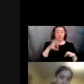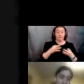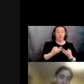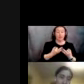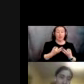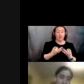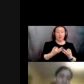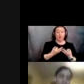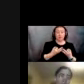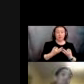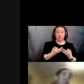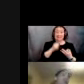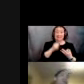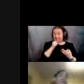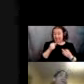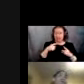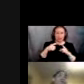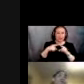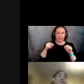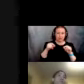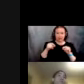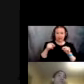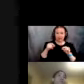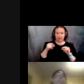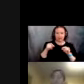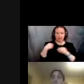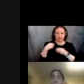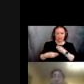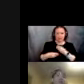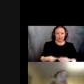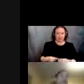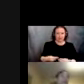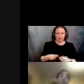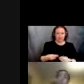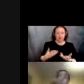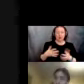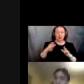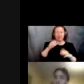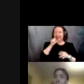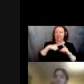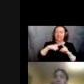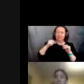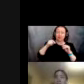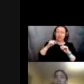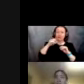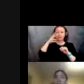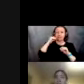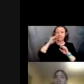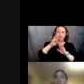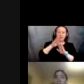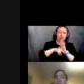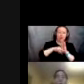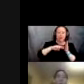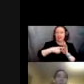non-Japanese background, you know, if they didn't eat Japanese food, they didn't speak Japanese, they, you